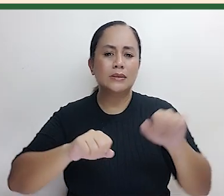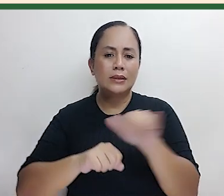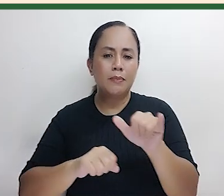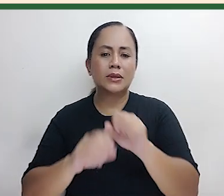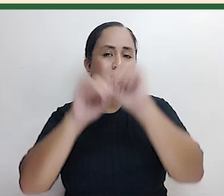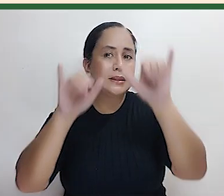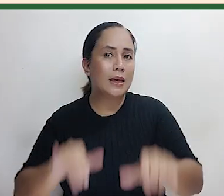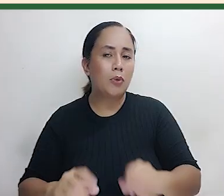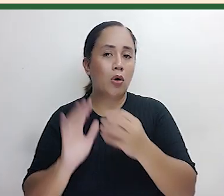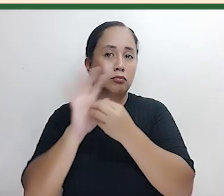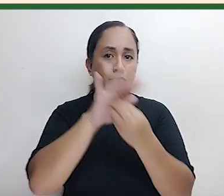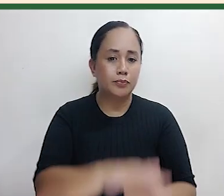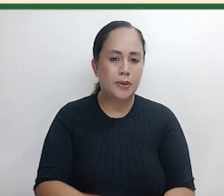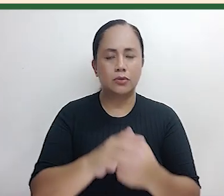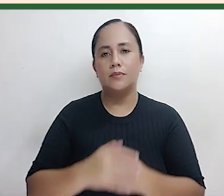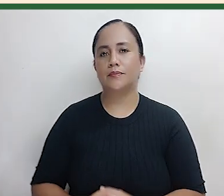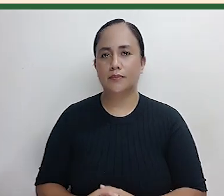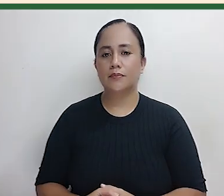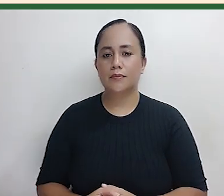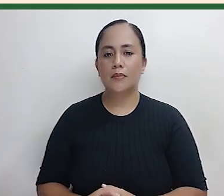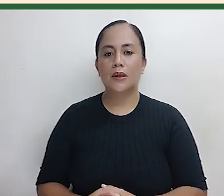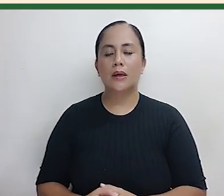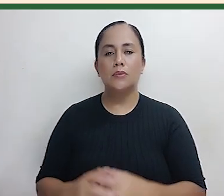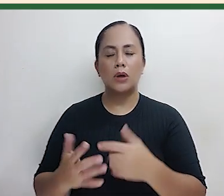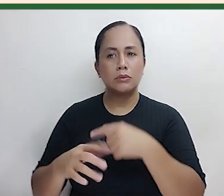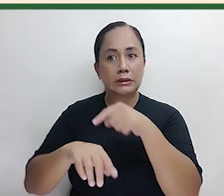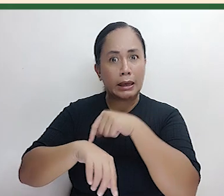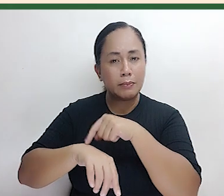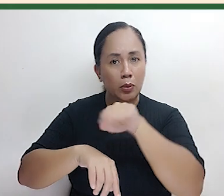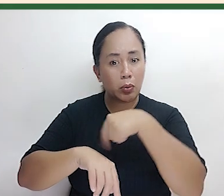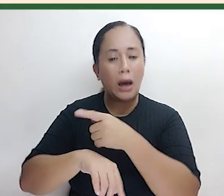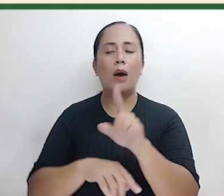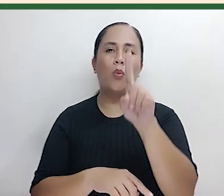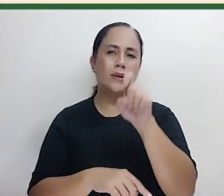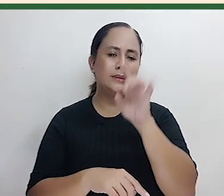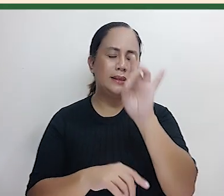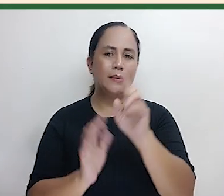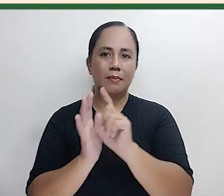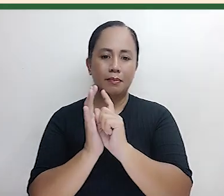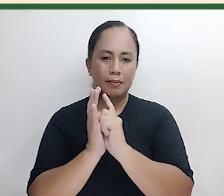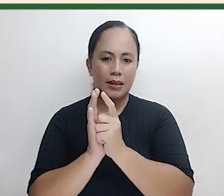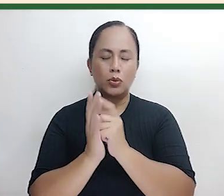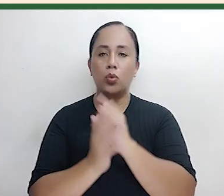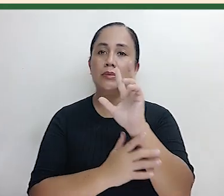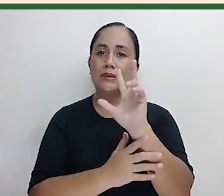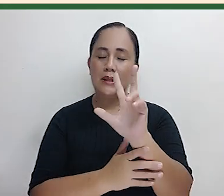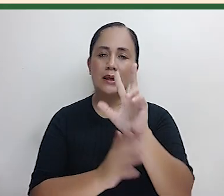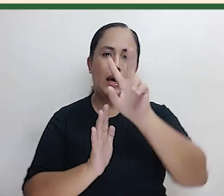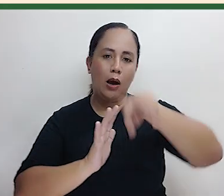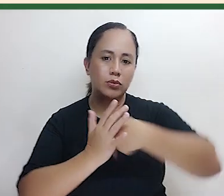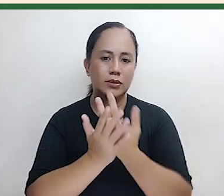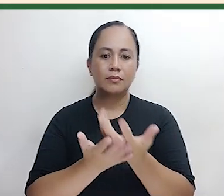and ableism as one of the systems of oppression. Duration: 180 minutes or